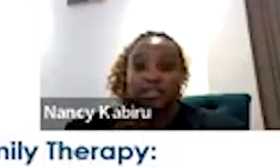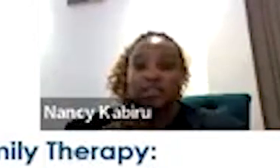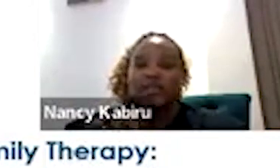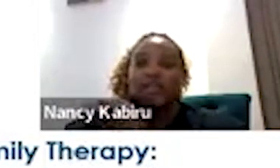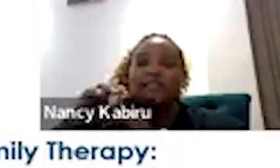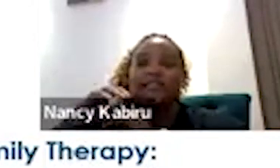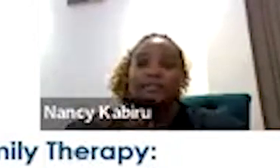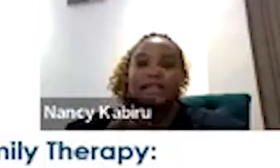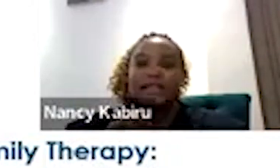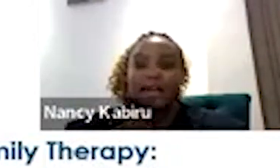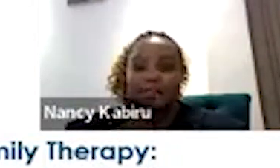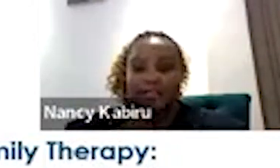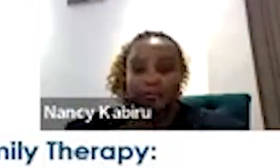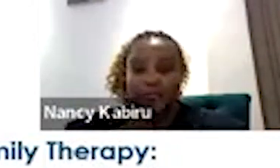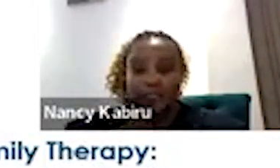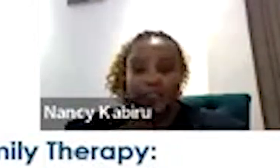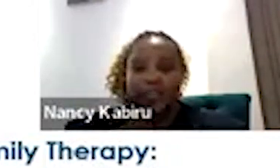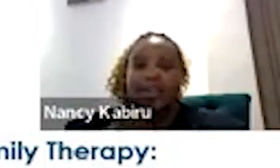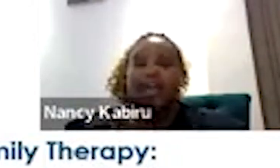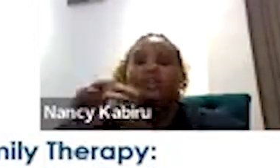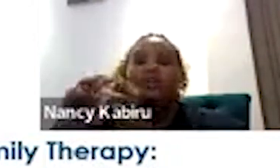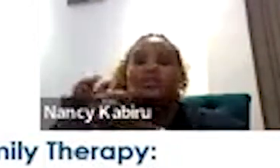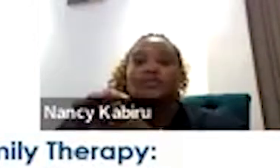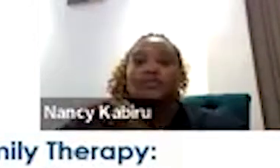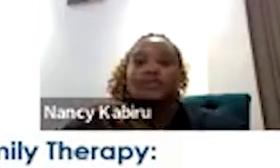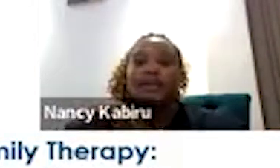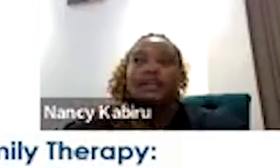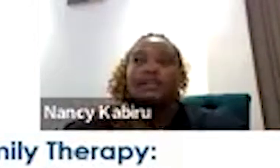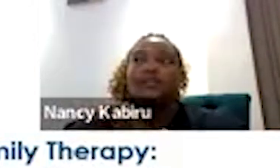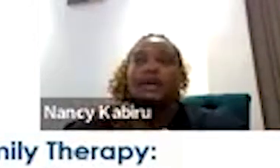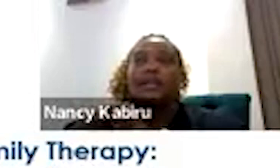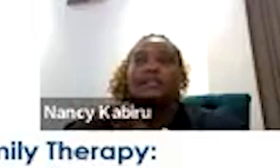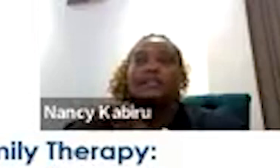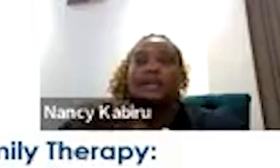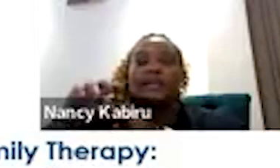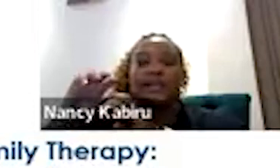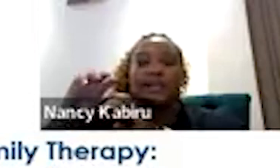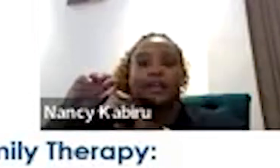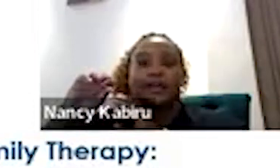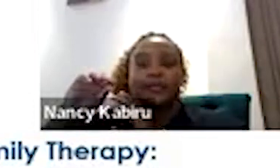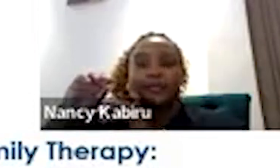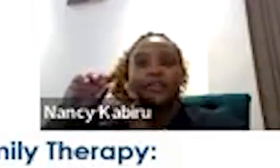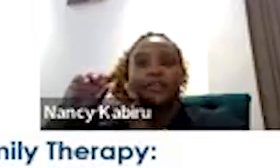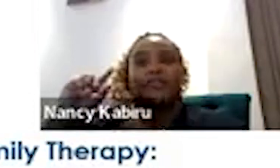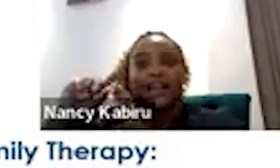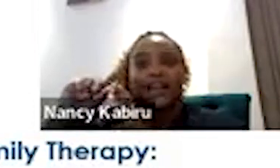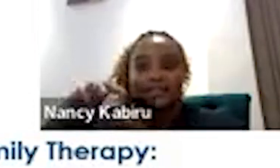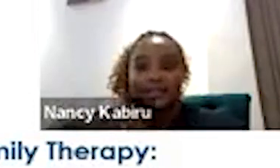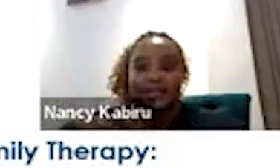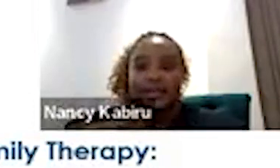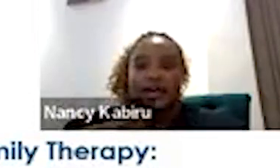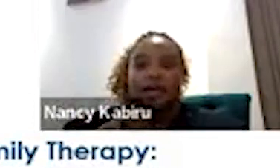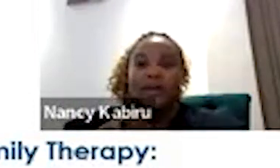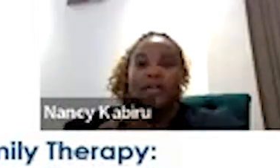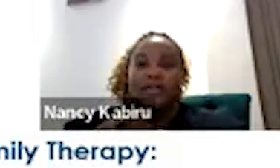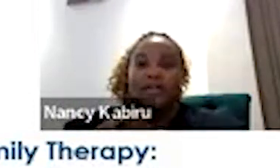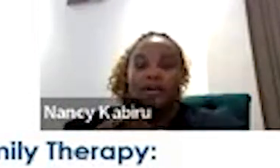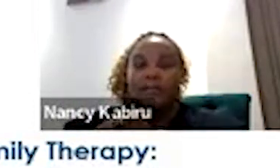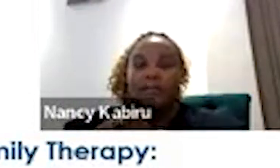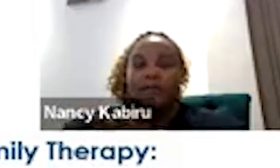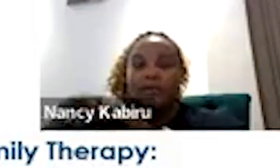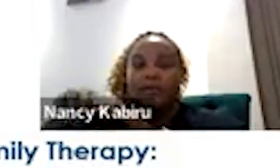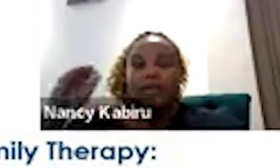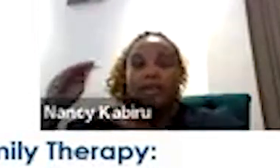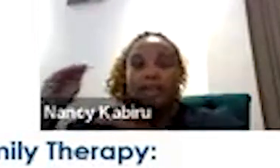support strategy so that the family can be supported. And also for you guys to understand the red flags